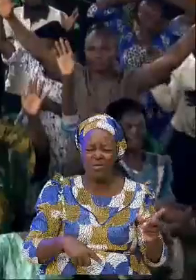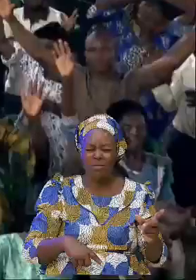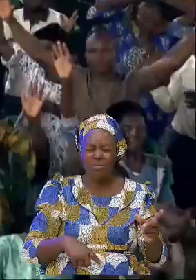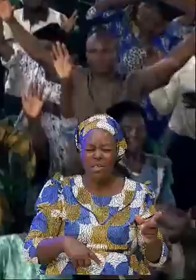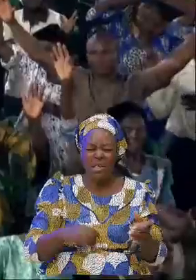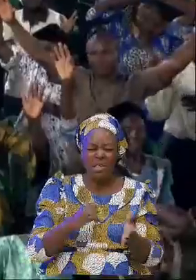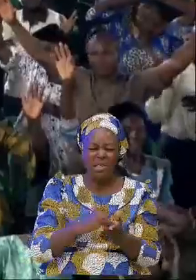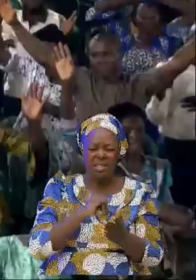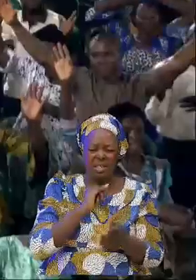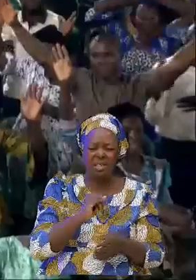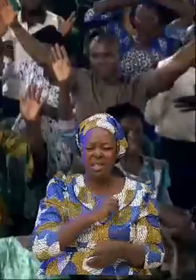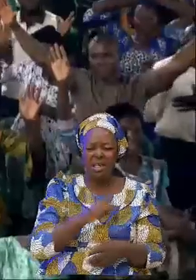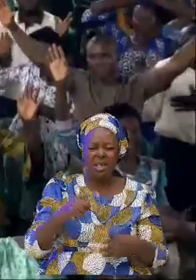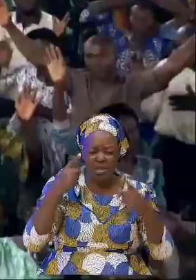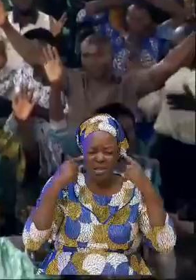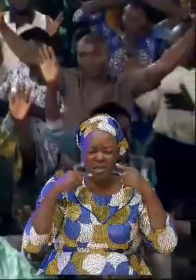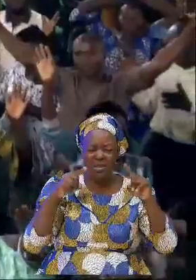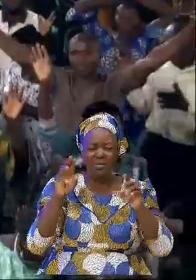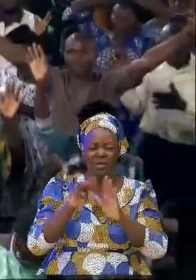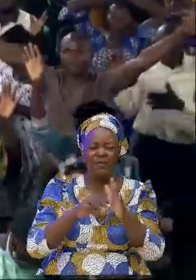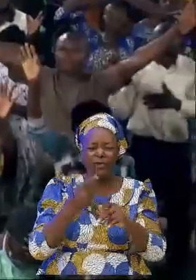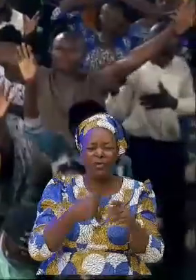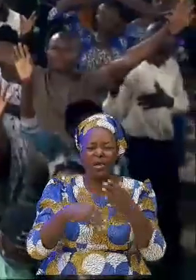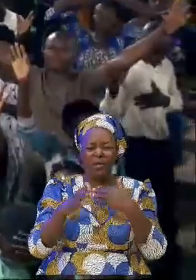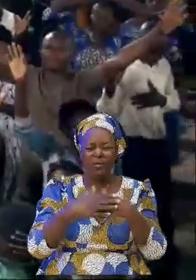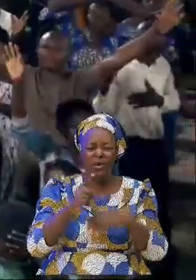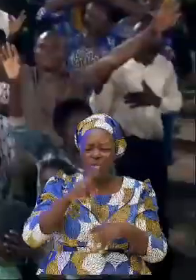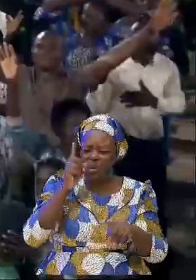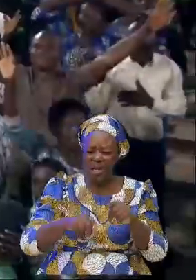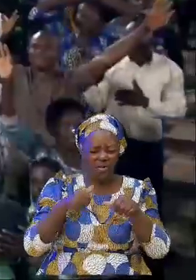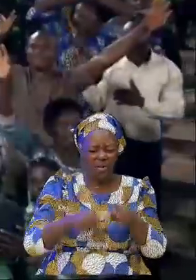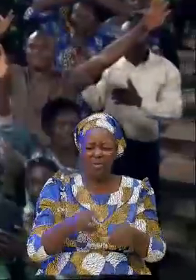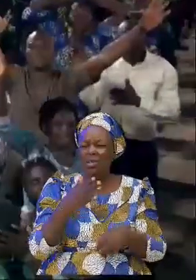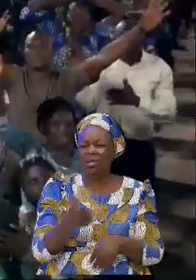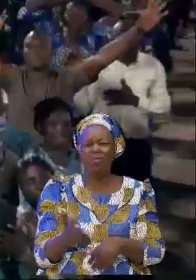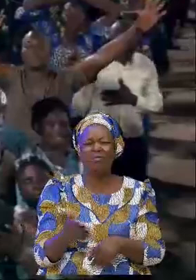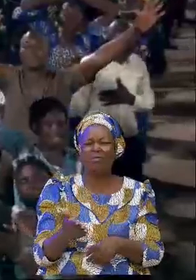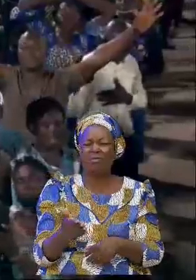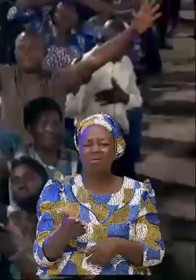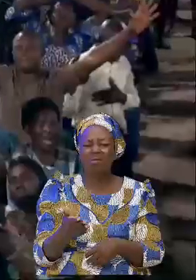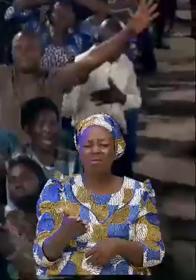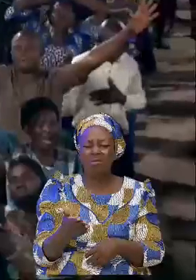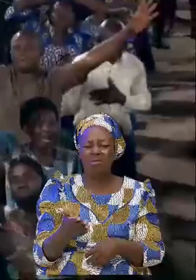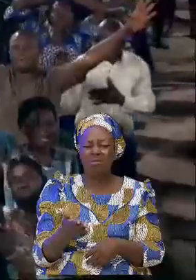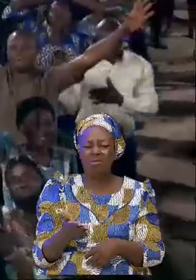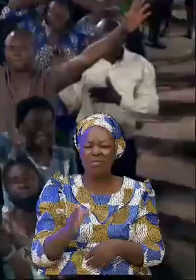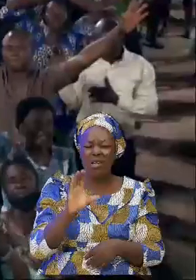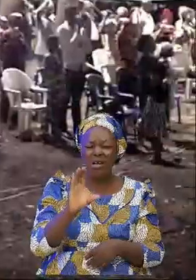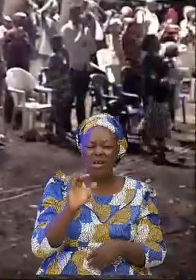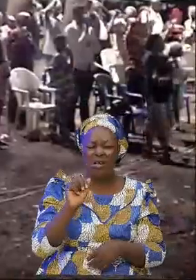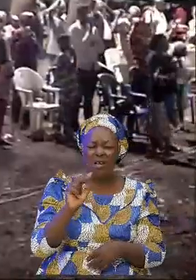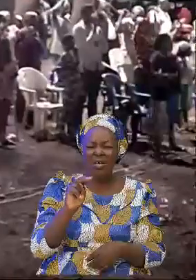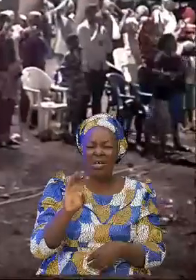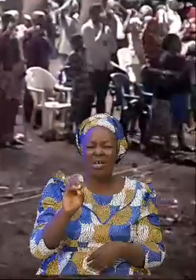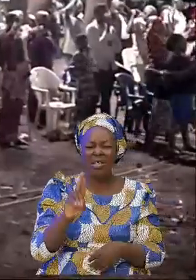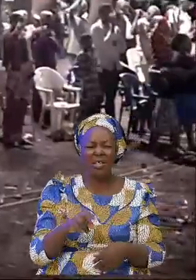hear the word of the Lord. It's a decree from heaven. You cannot remain